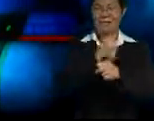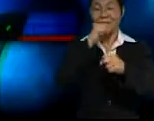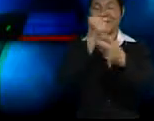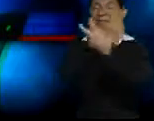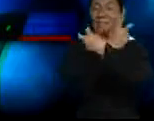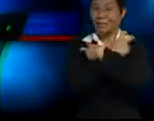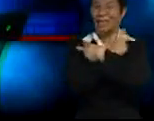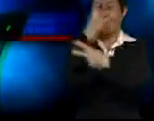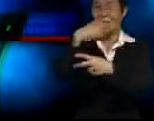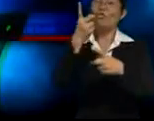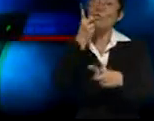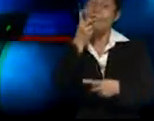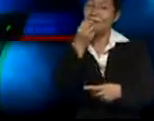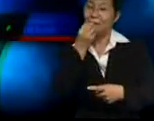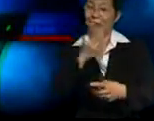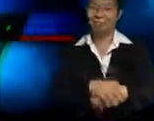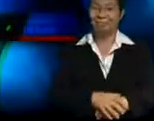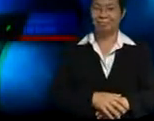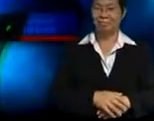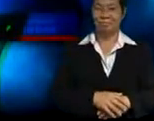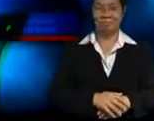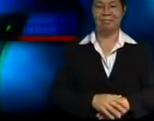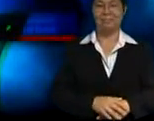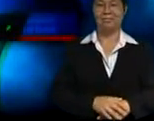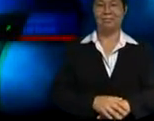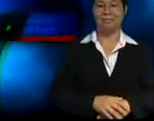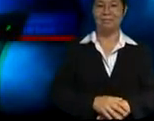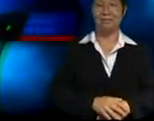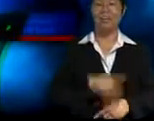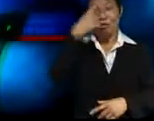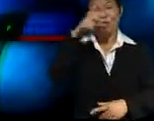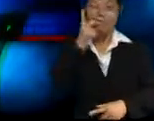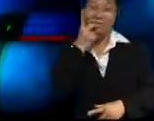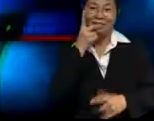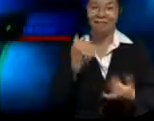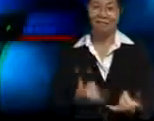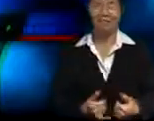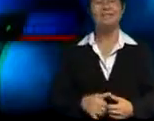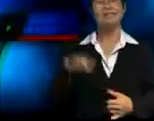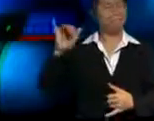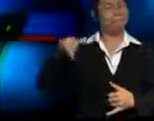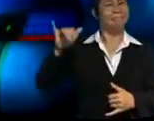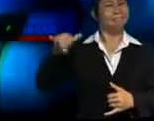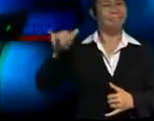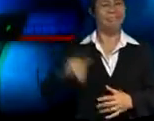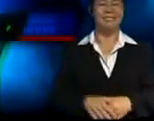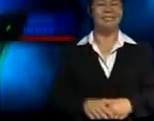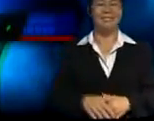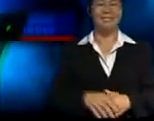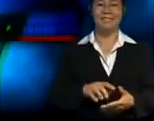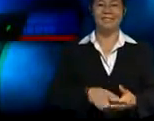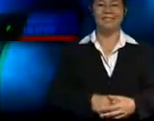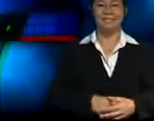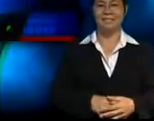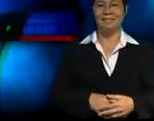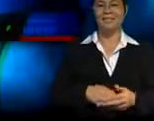dinner before the snake catches me for his dinner. Yeah, the snake's